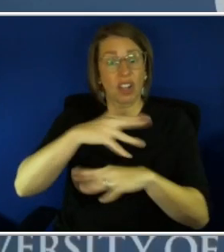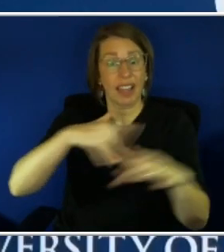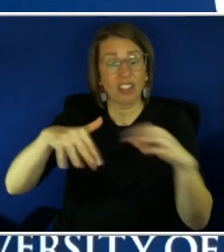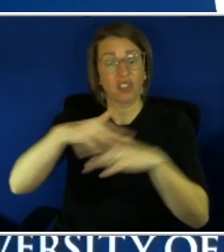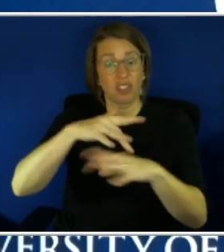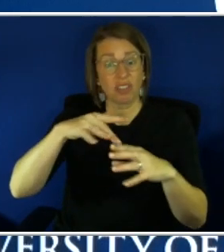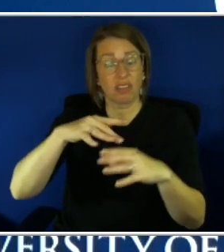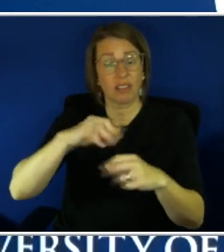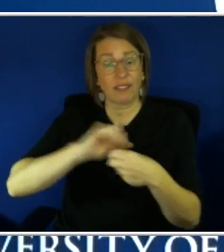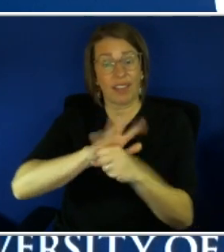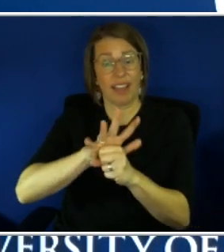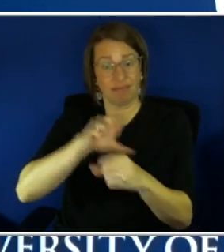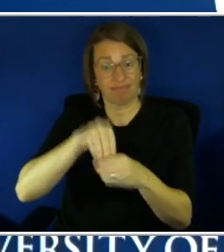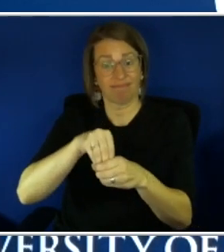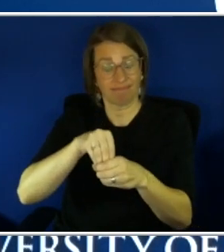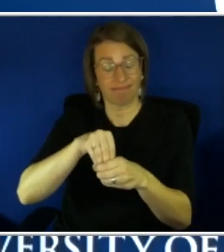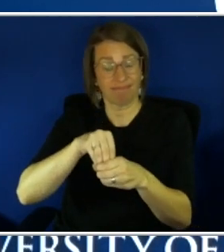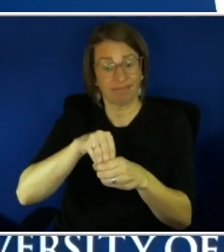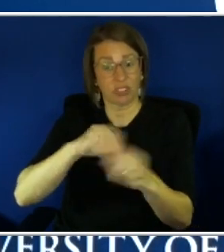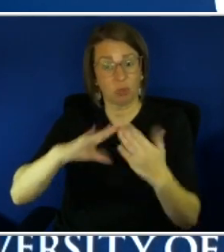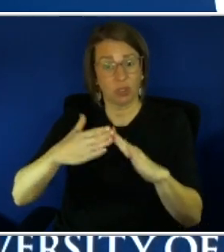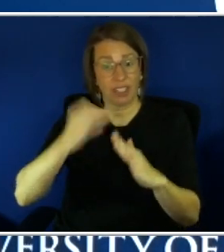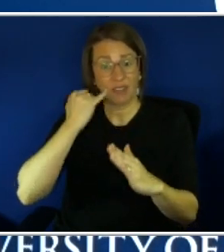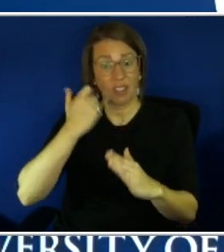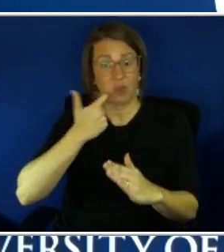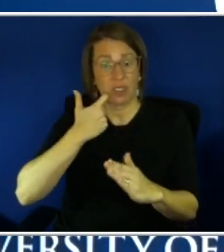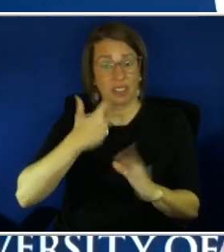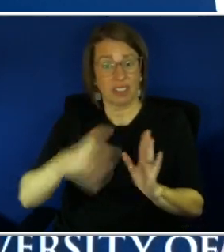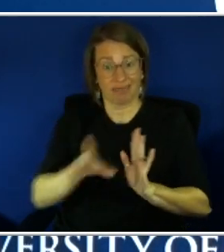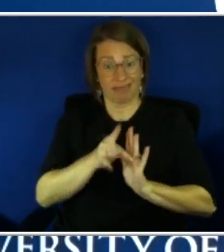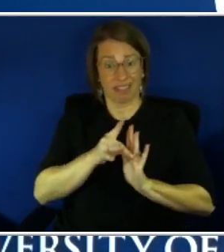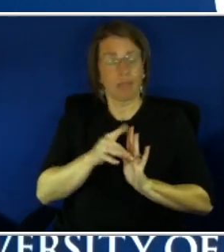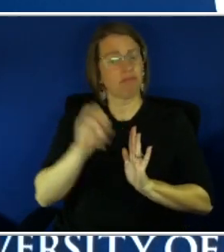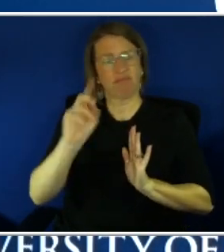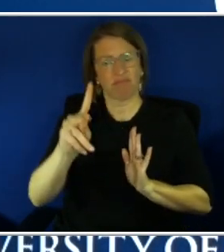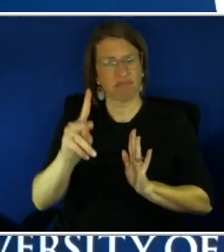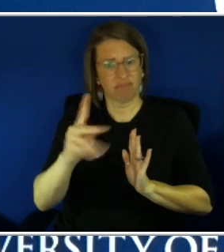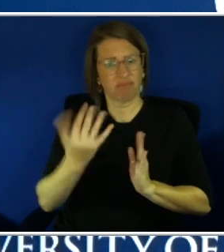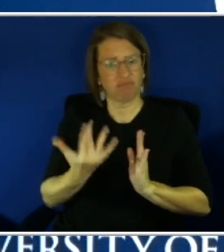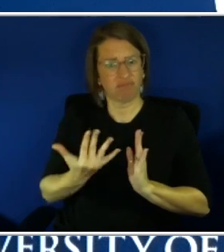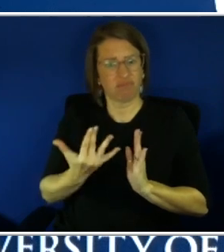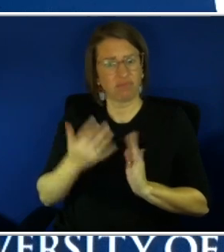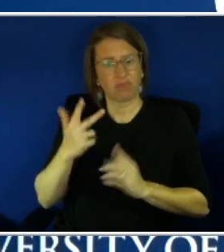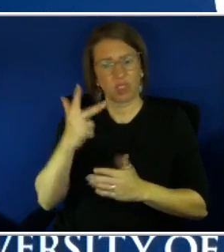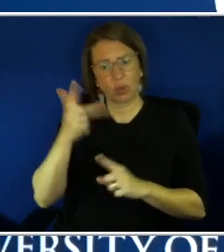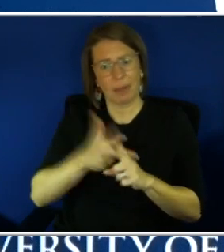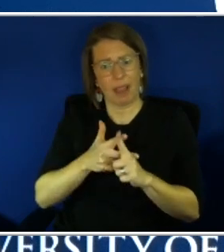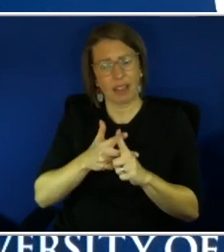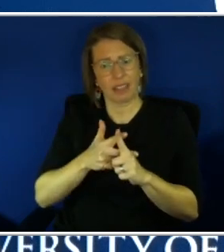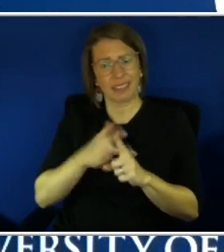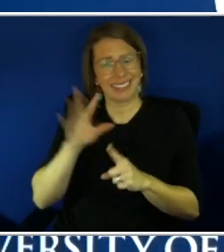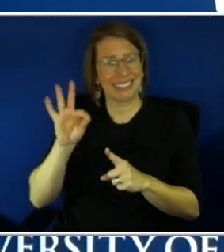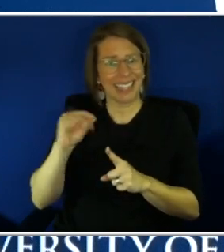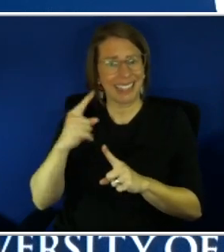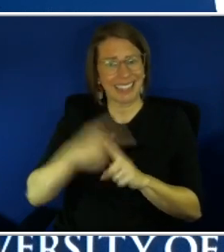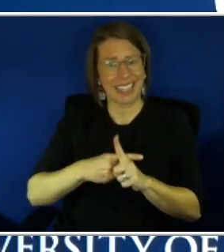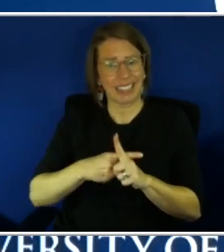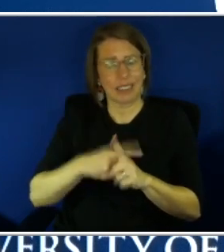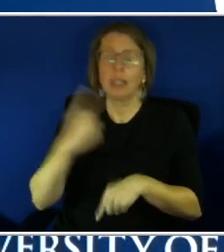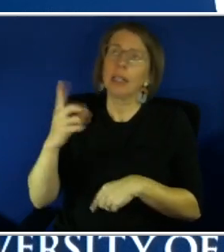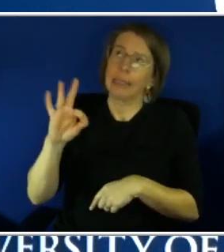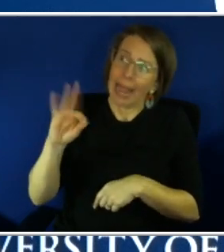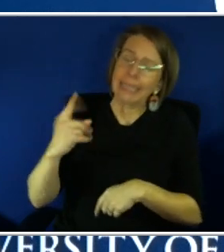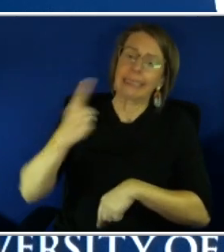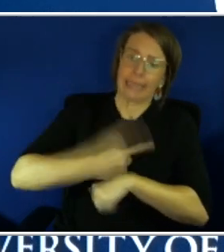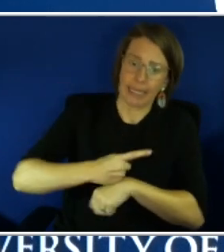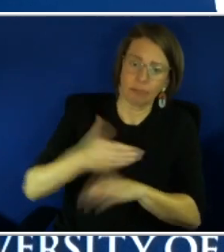if you've had it recently, it is going to be okay to wait about 3 months, 90 days before getting the